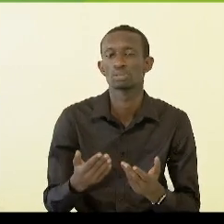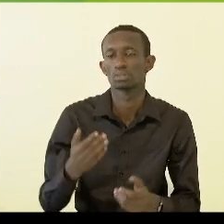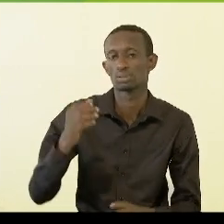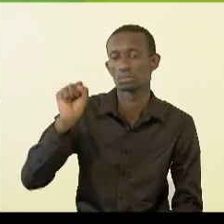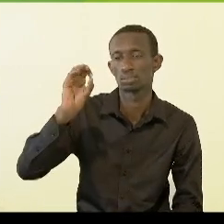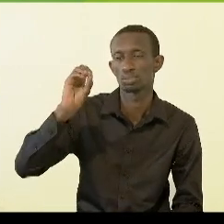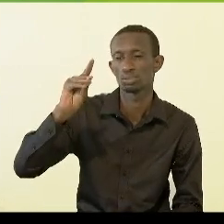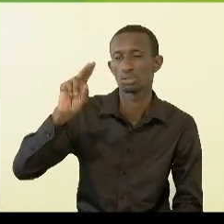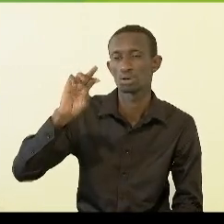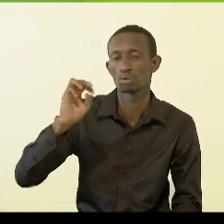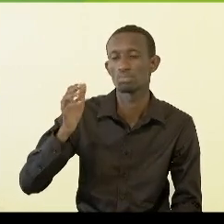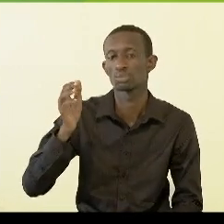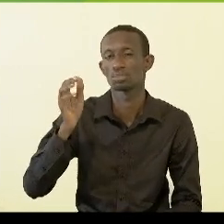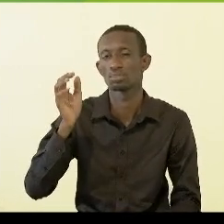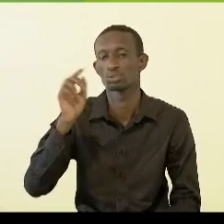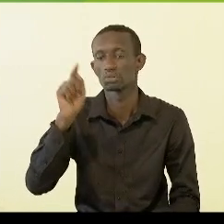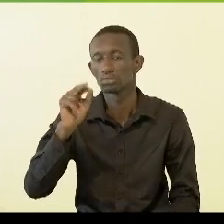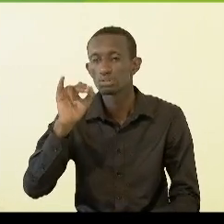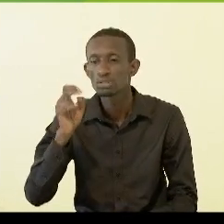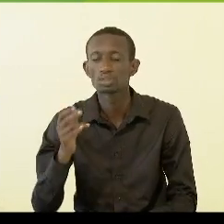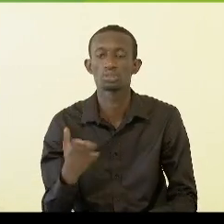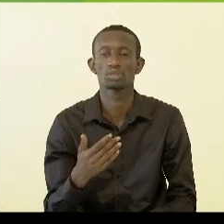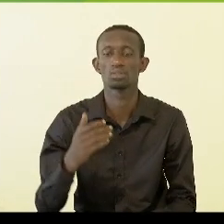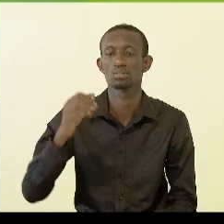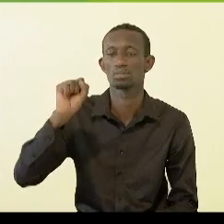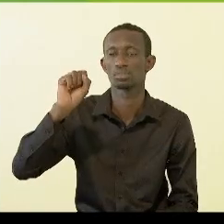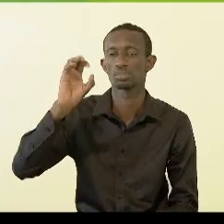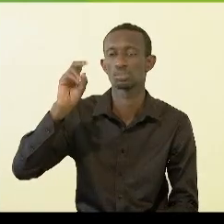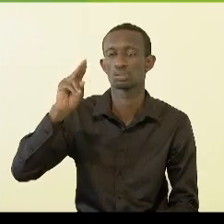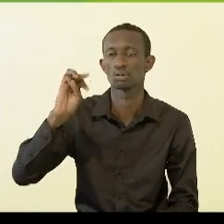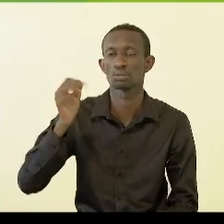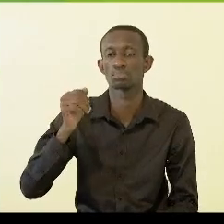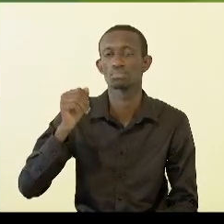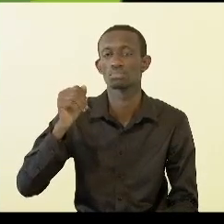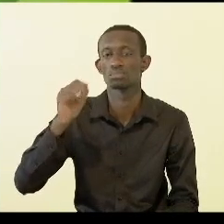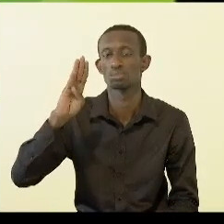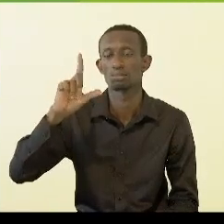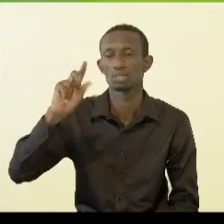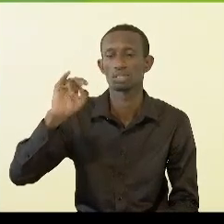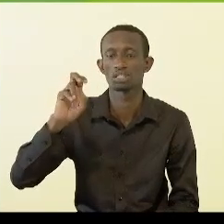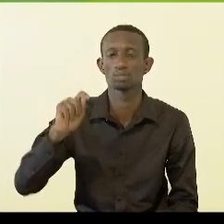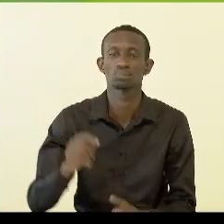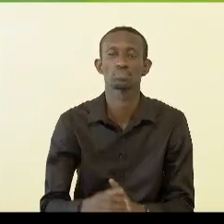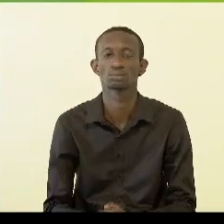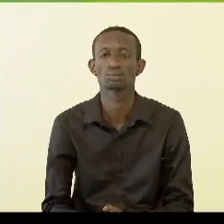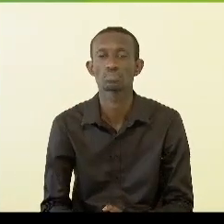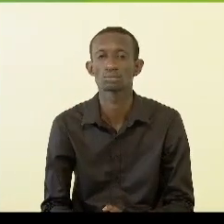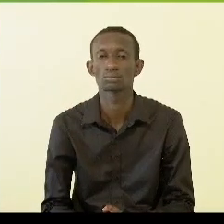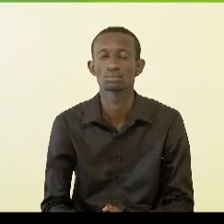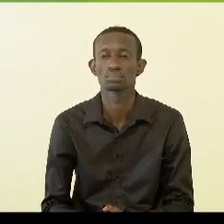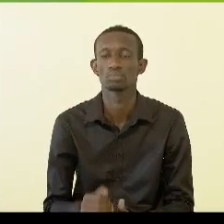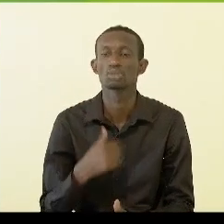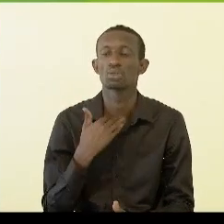zincate, sodium prambate, sodium aluminate ions. And then I